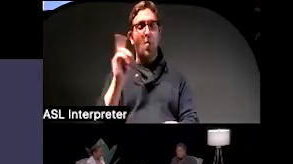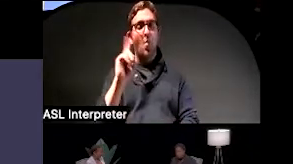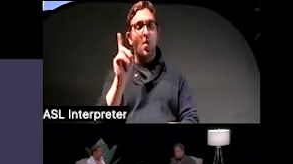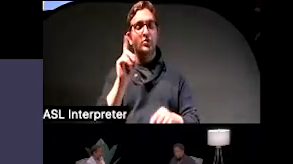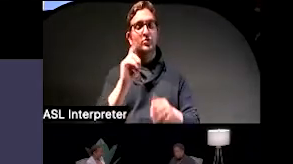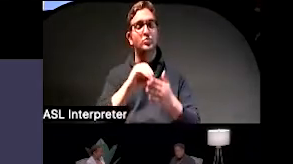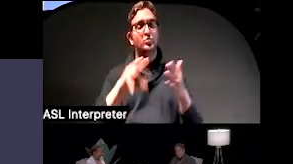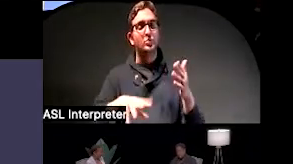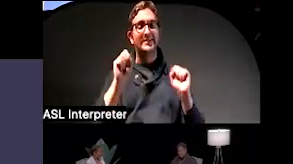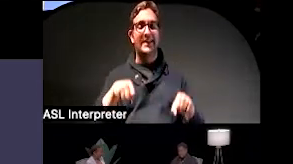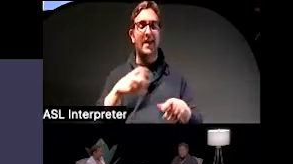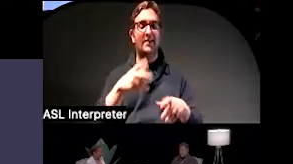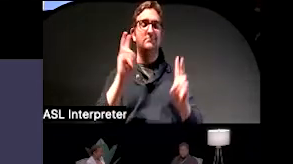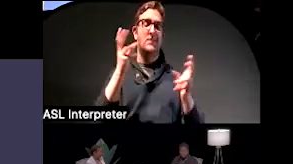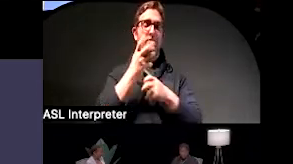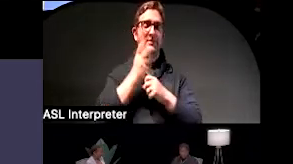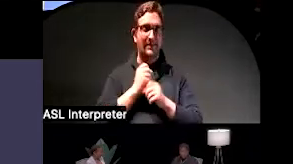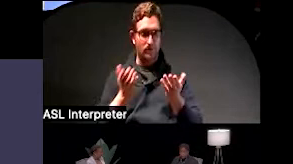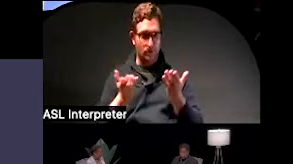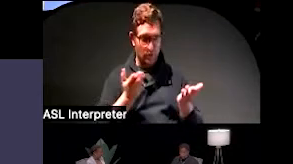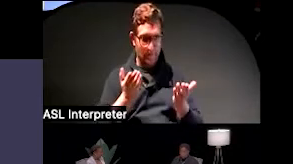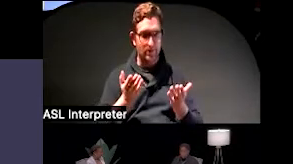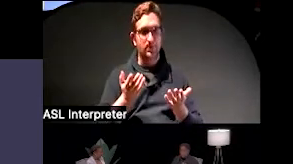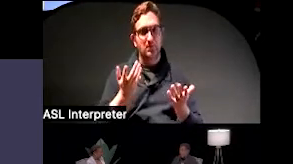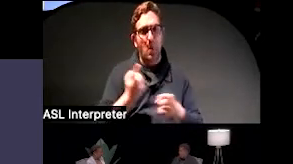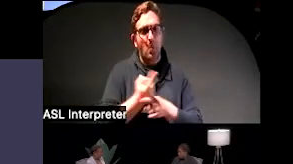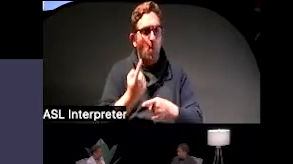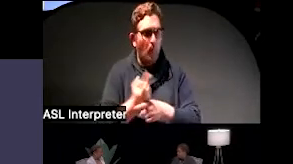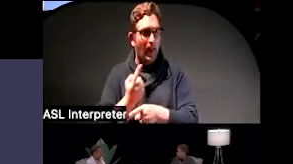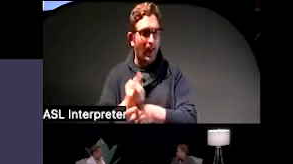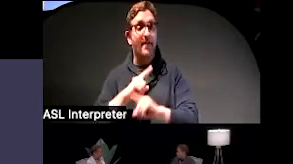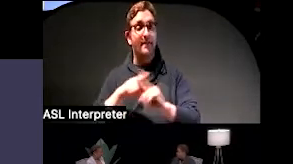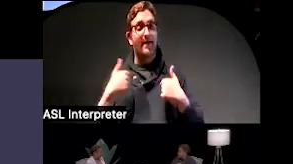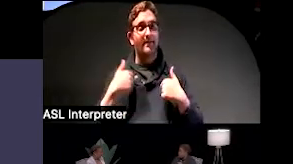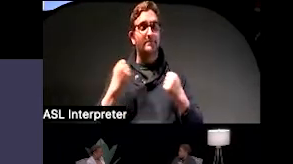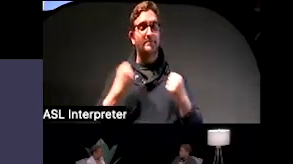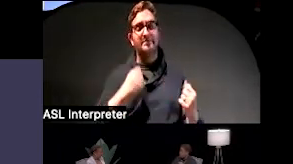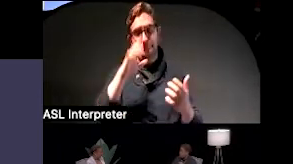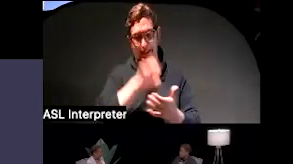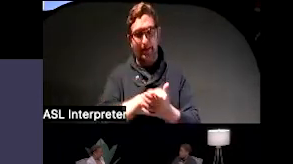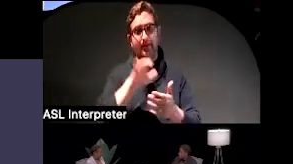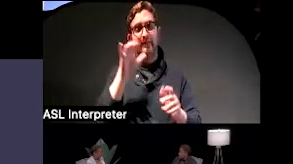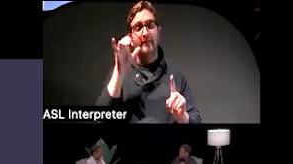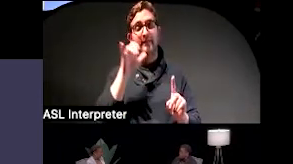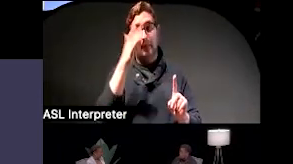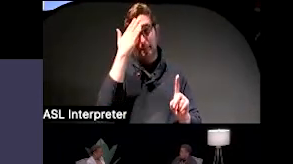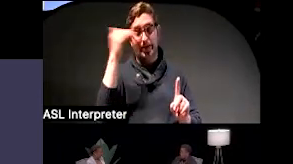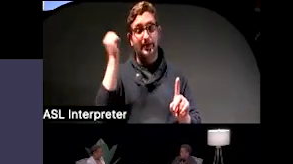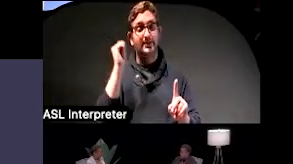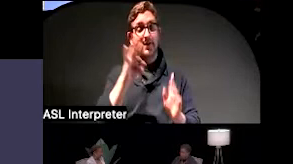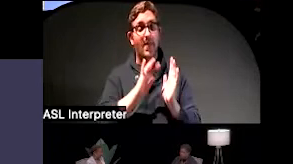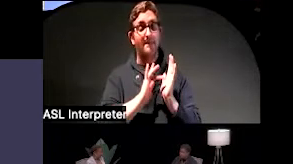their services, and it's very appropriate. But I believe that because of the